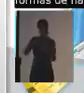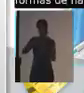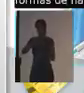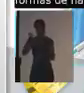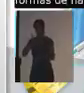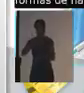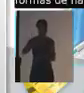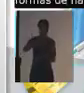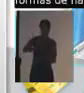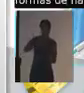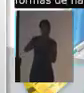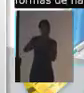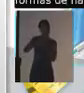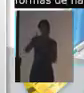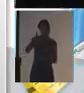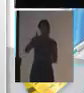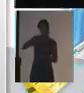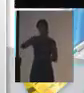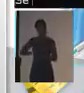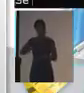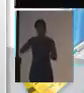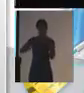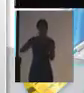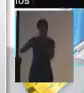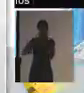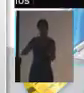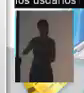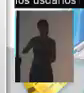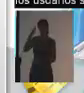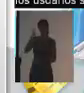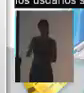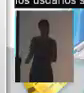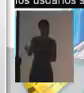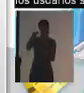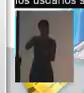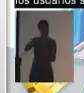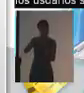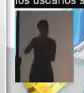with the user will advance more or less,